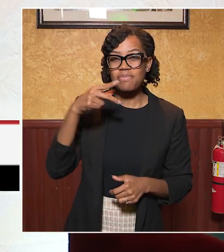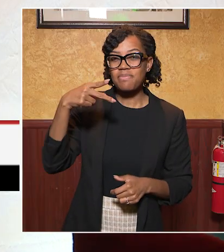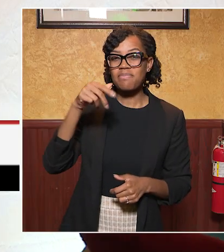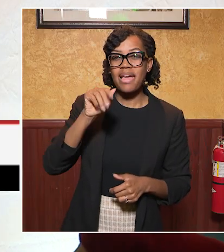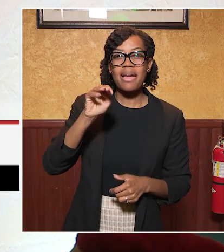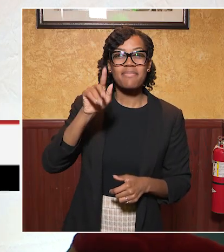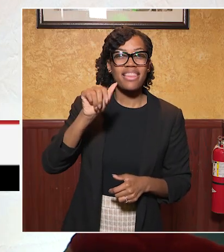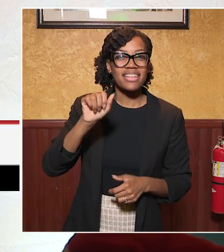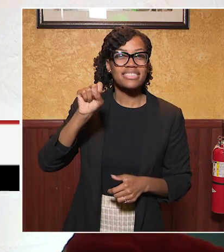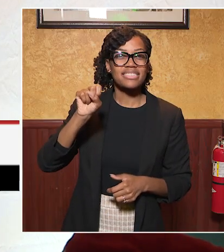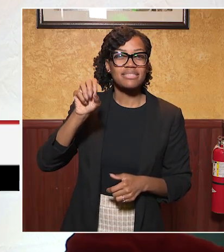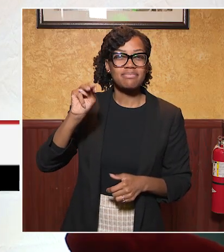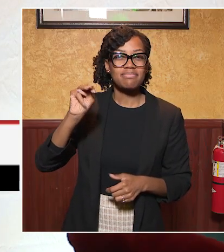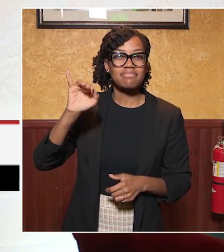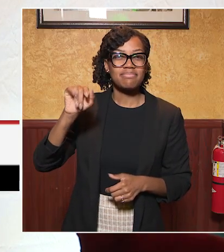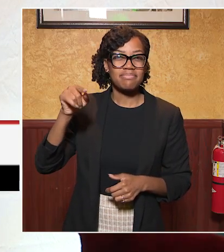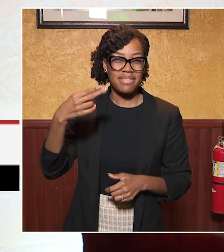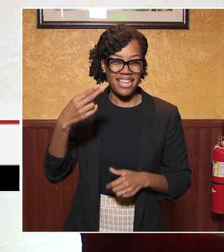Smith.